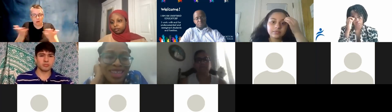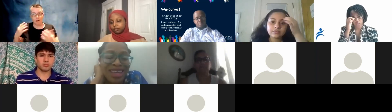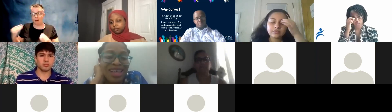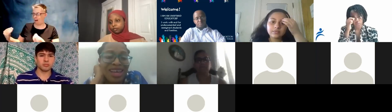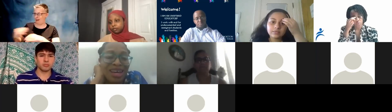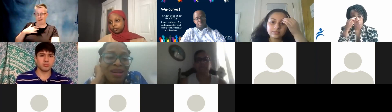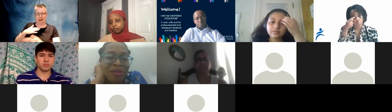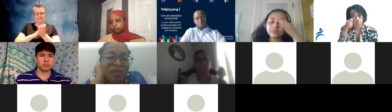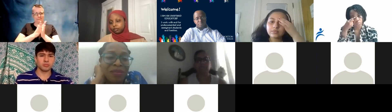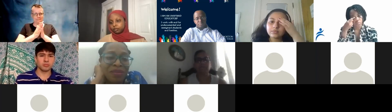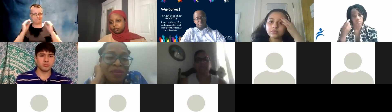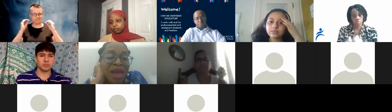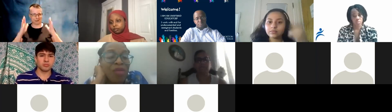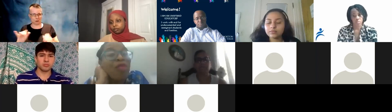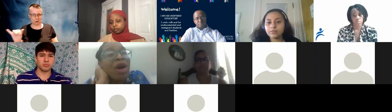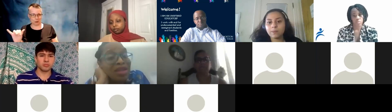education.